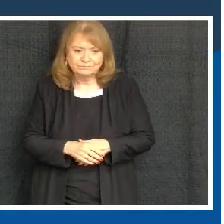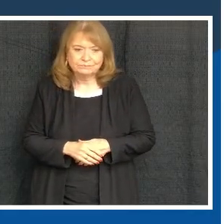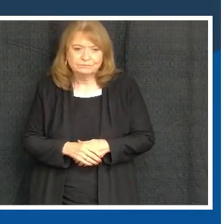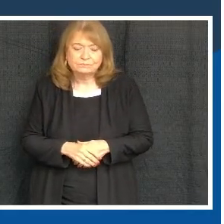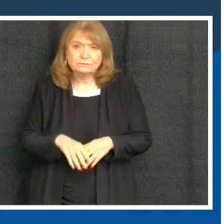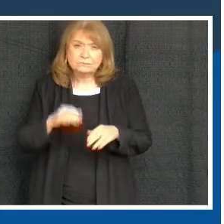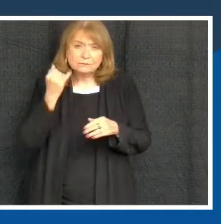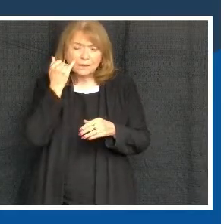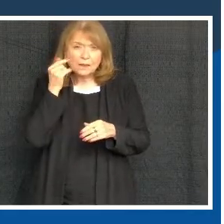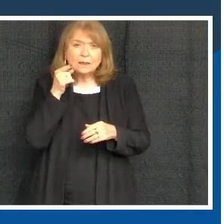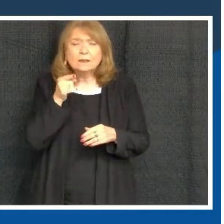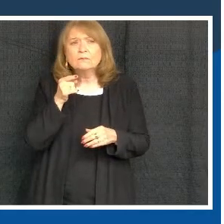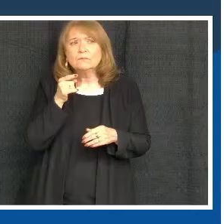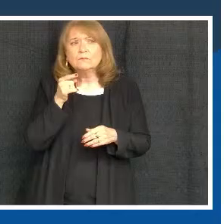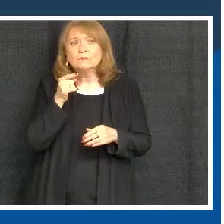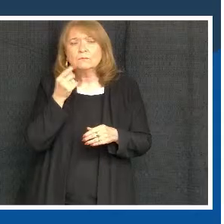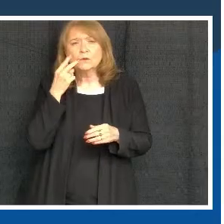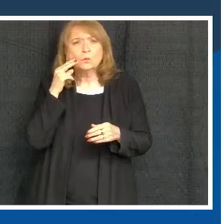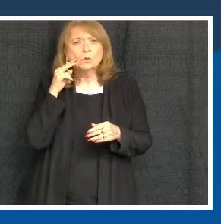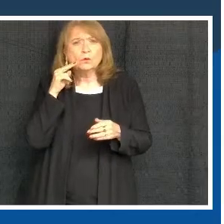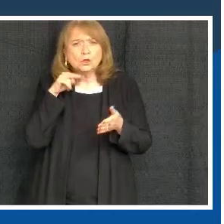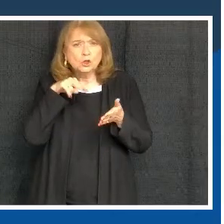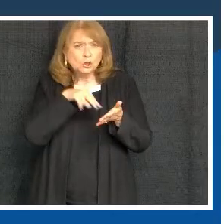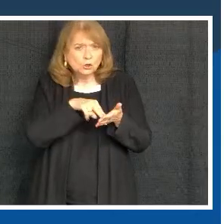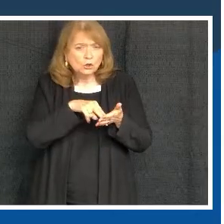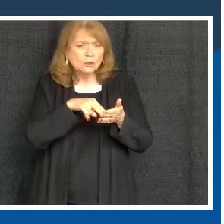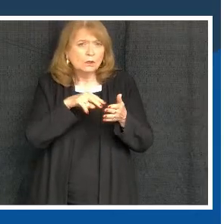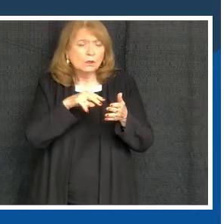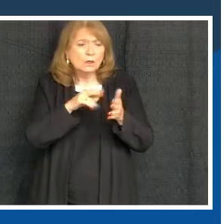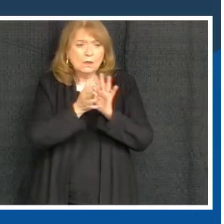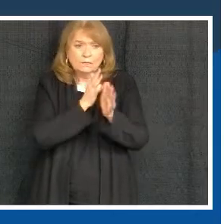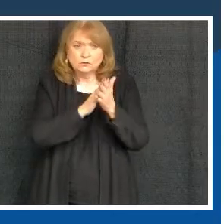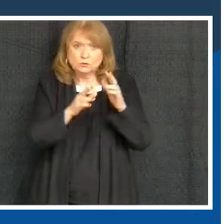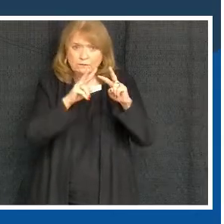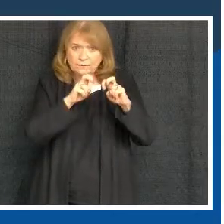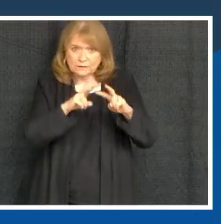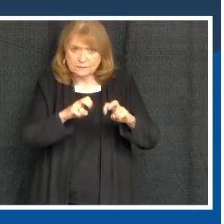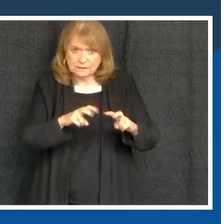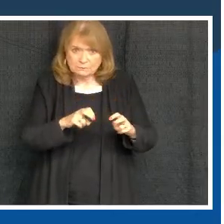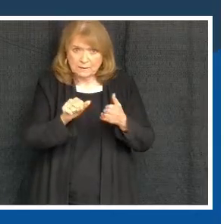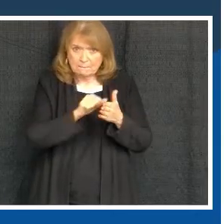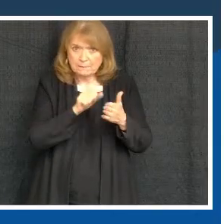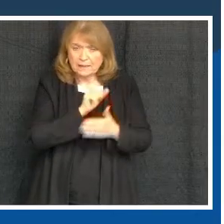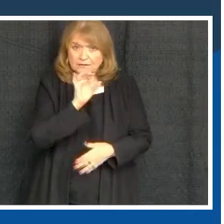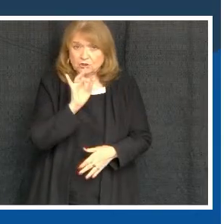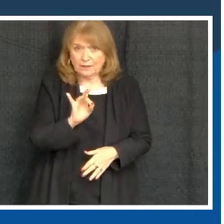If you look at, on the traffic assessment on page 8,